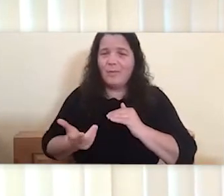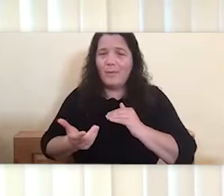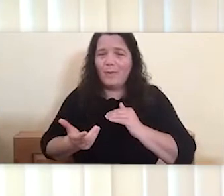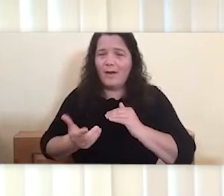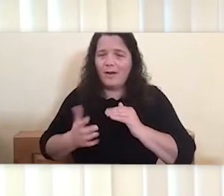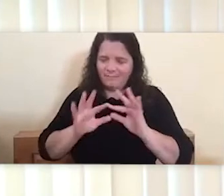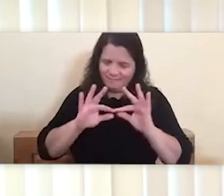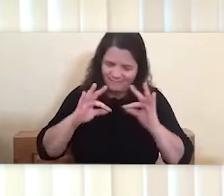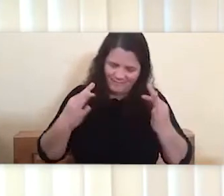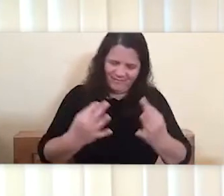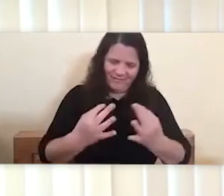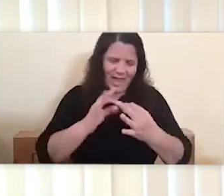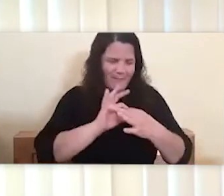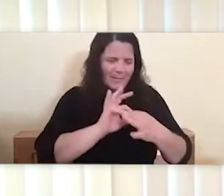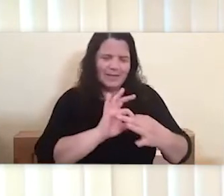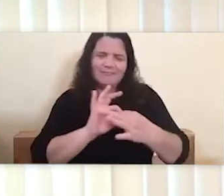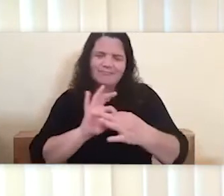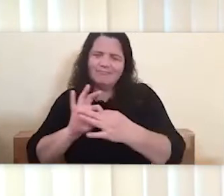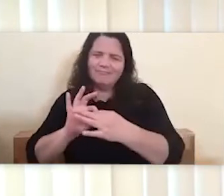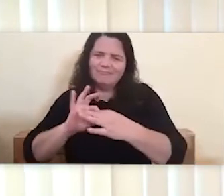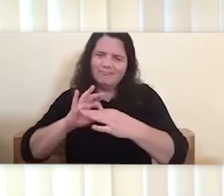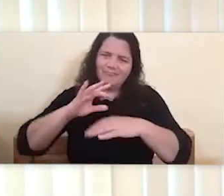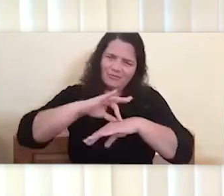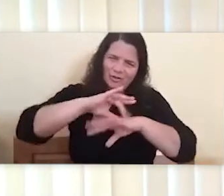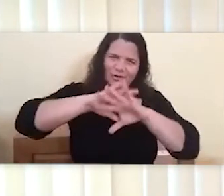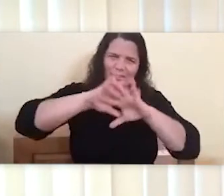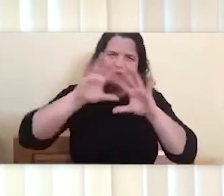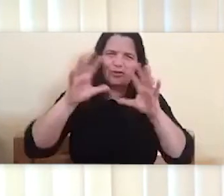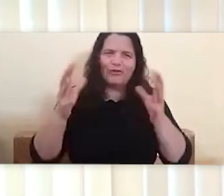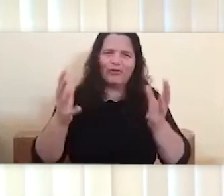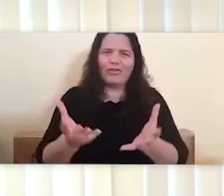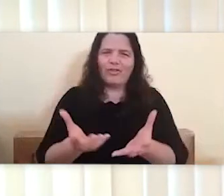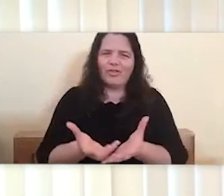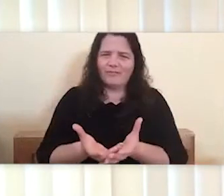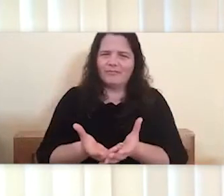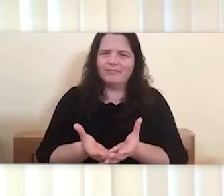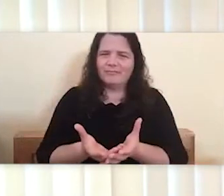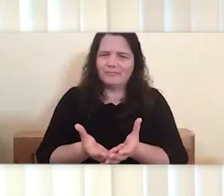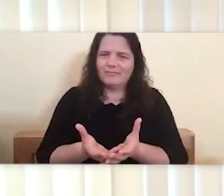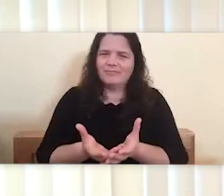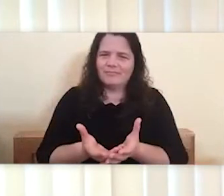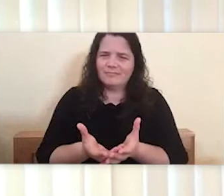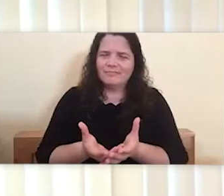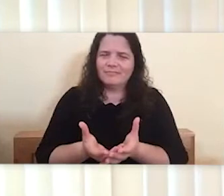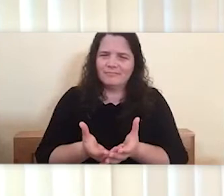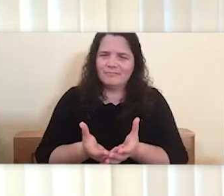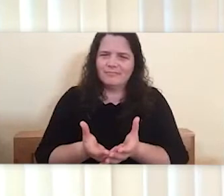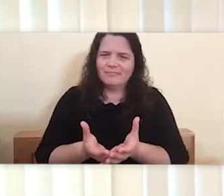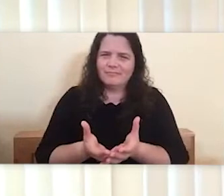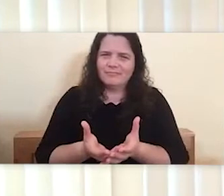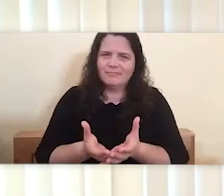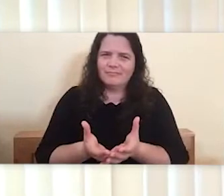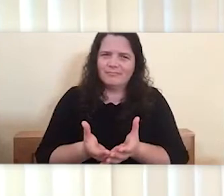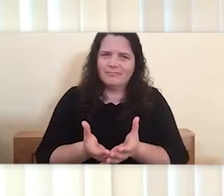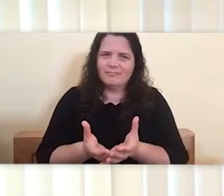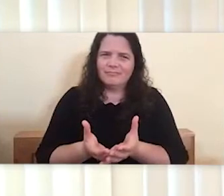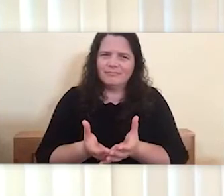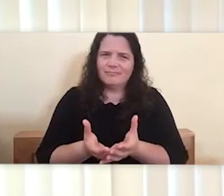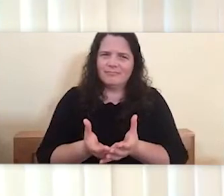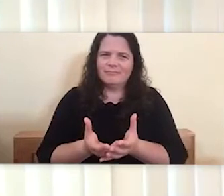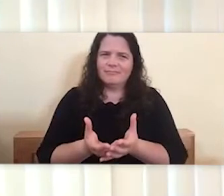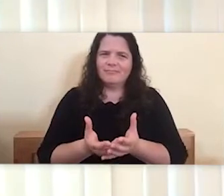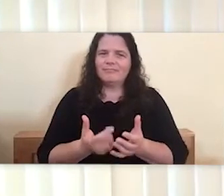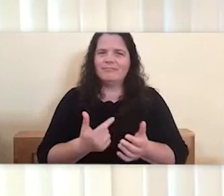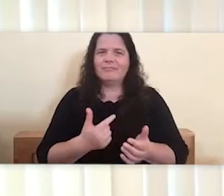kinship with all those with whom we share the earth. On repeat,